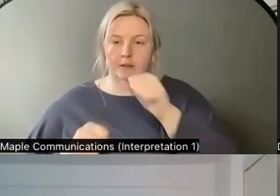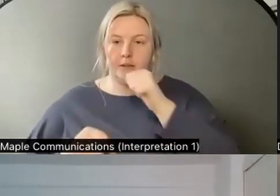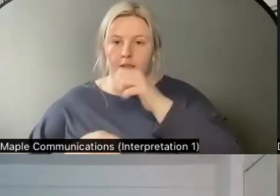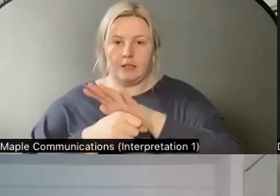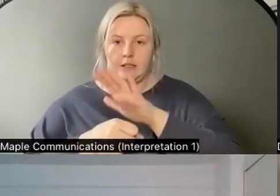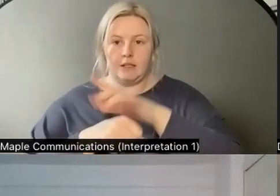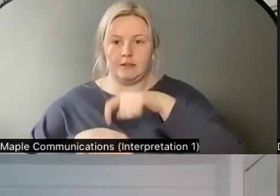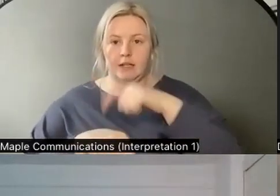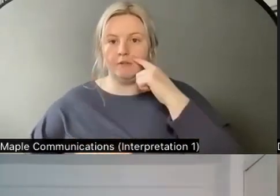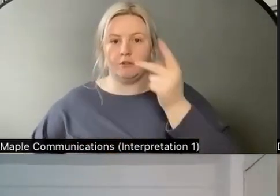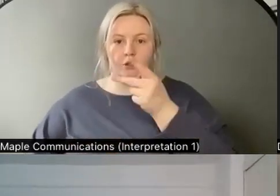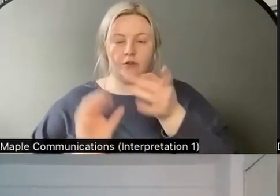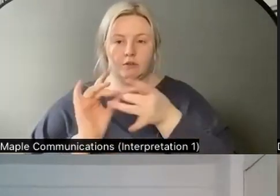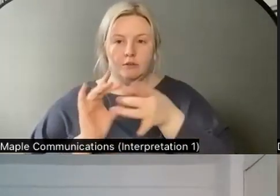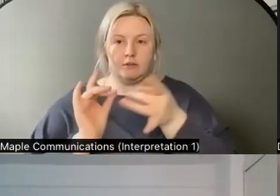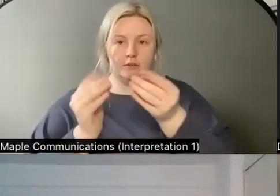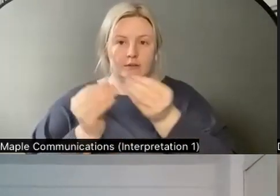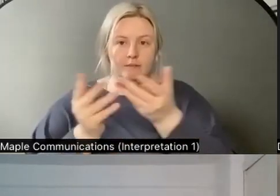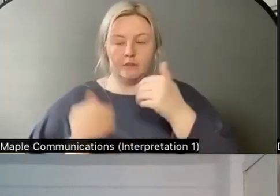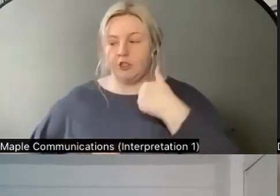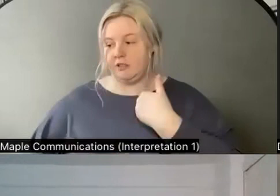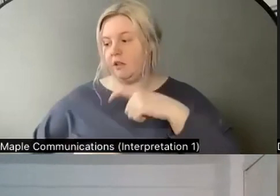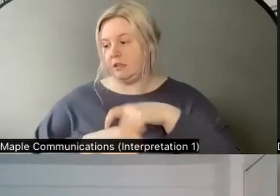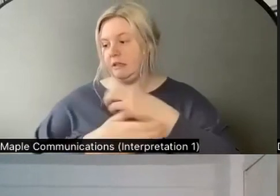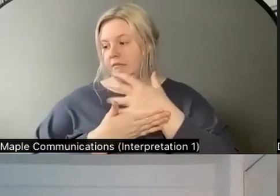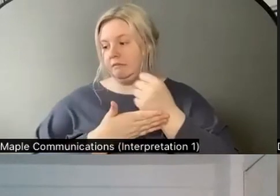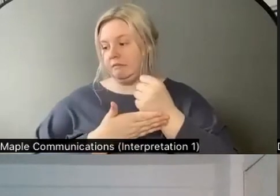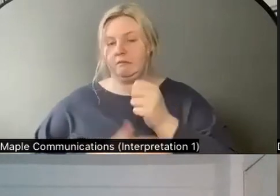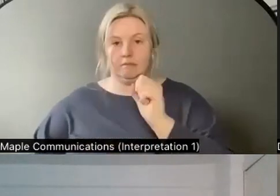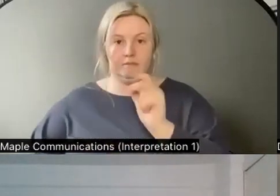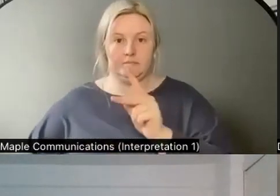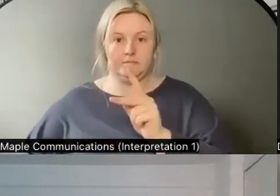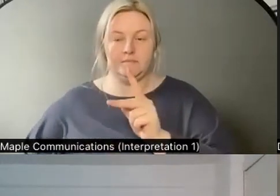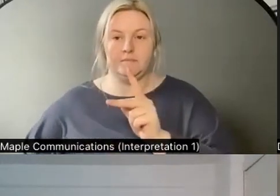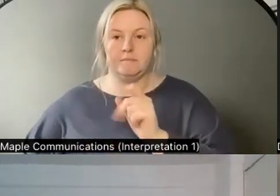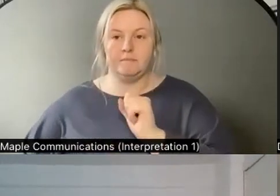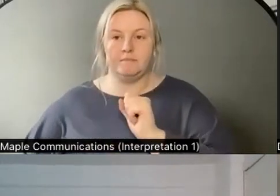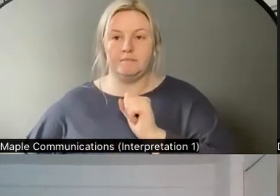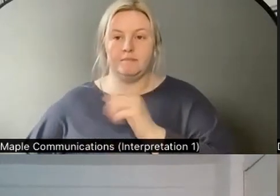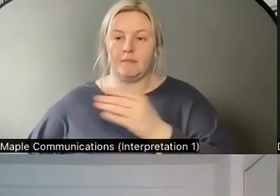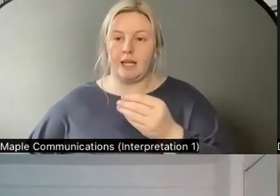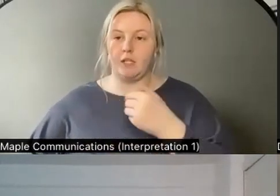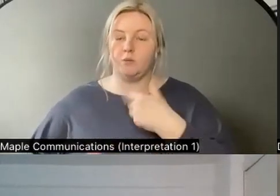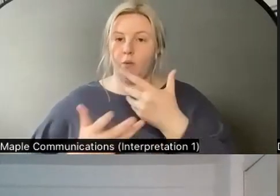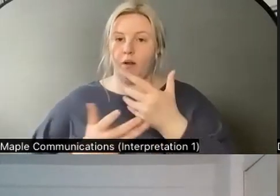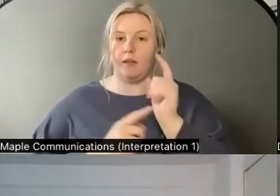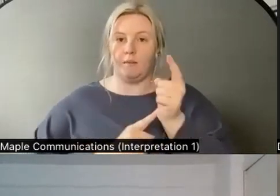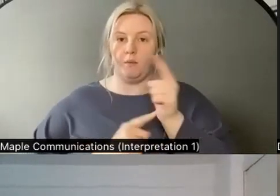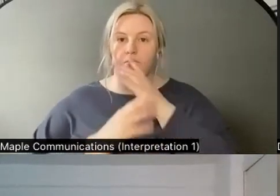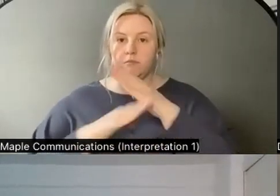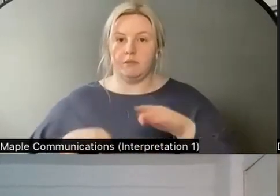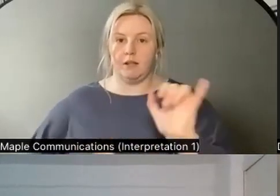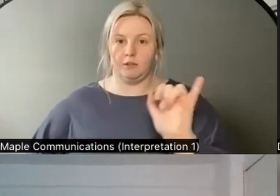you further because we are coming up on time, and we do want to have a moment of silence